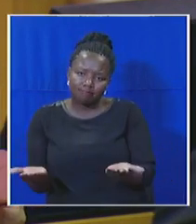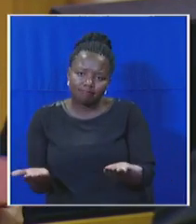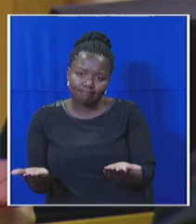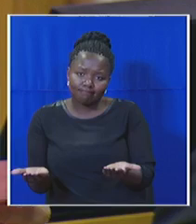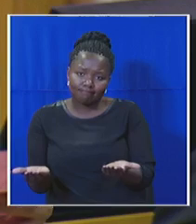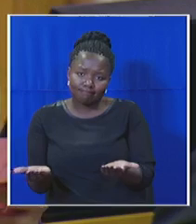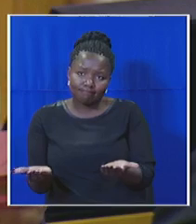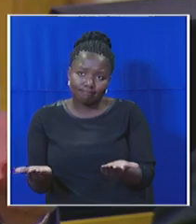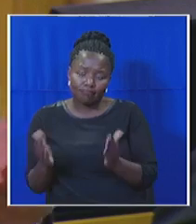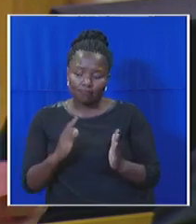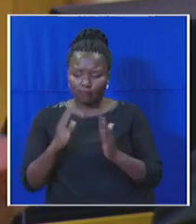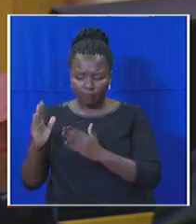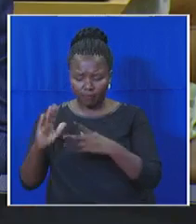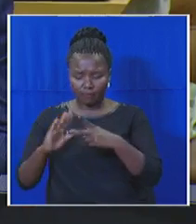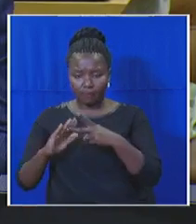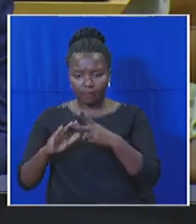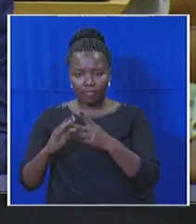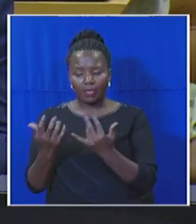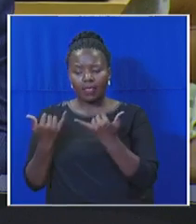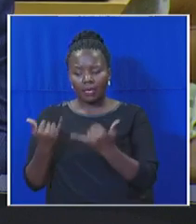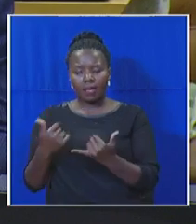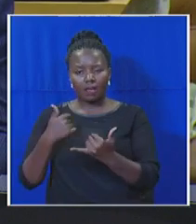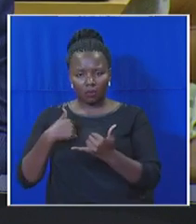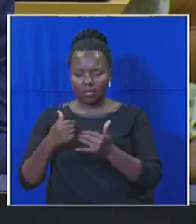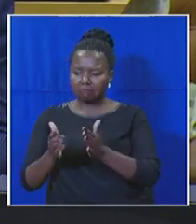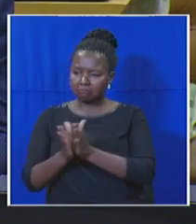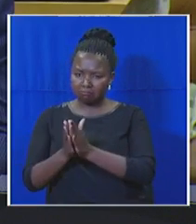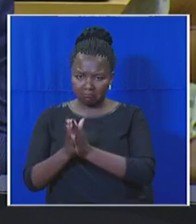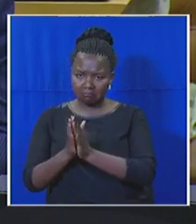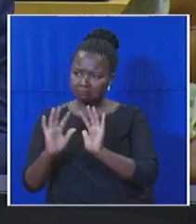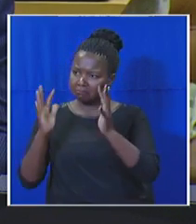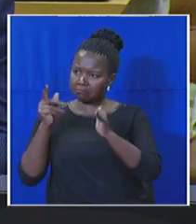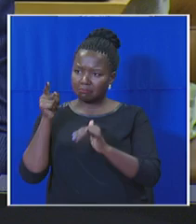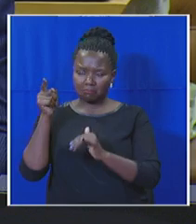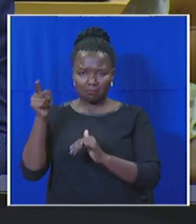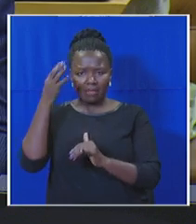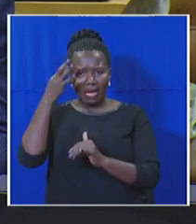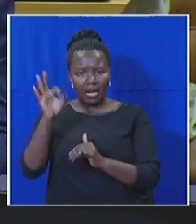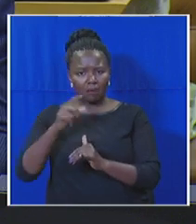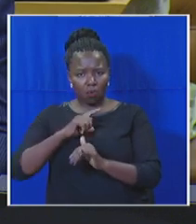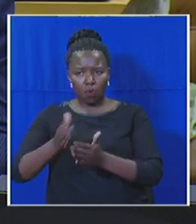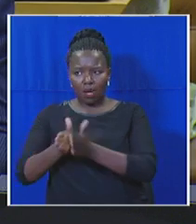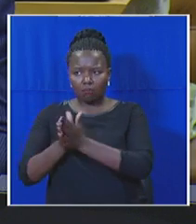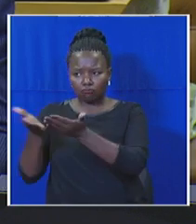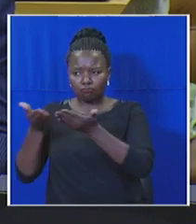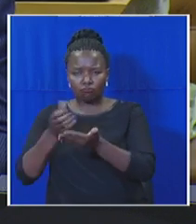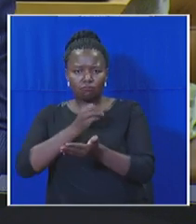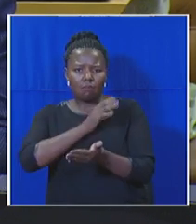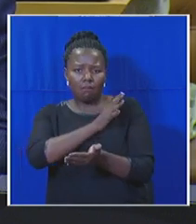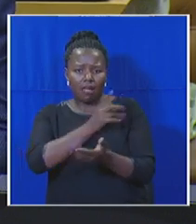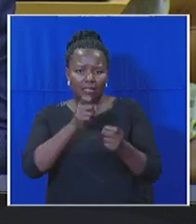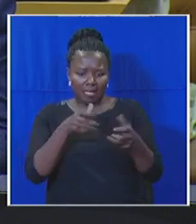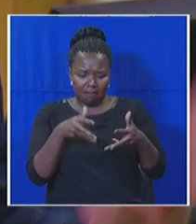the first thing. I want to commend this government for accepting Hamas to come here, because it then gives a clear picture that you